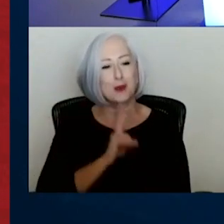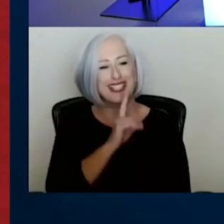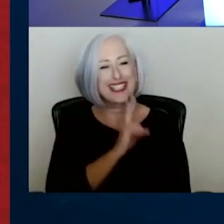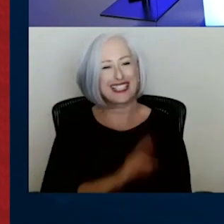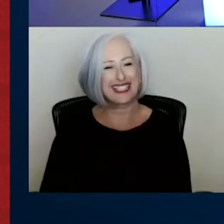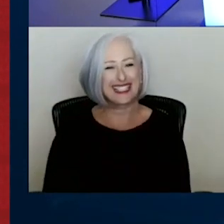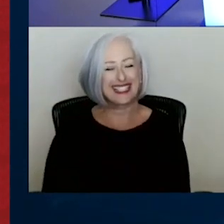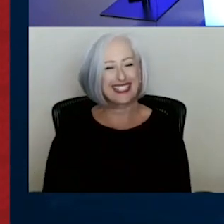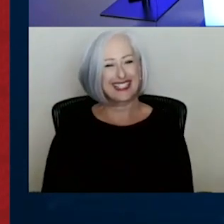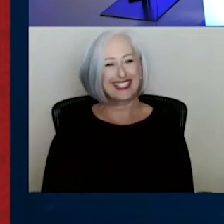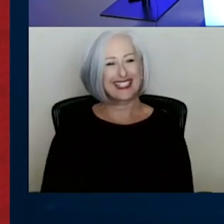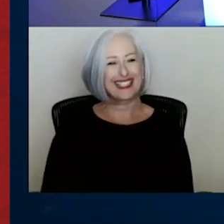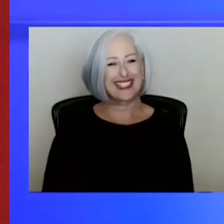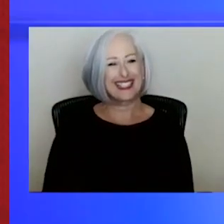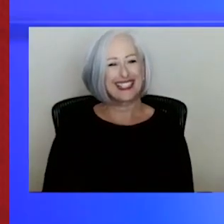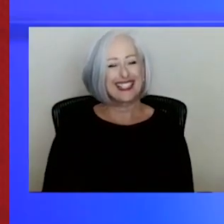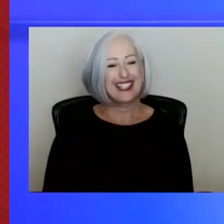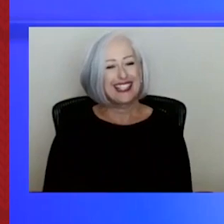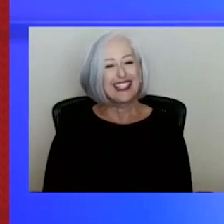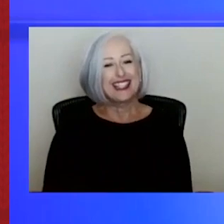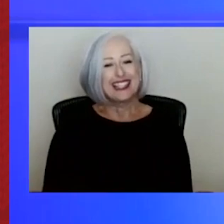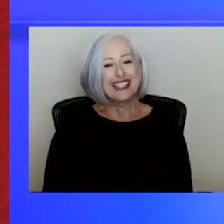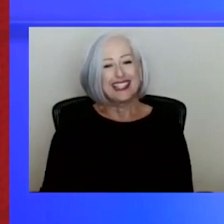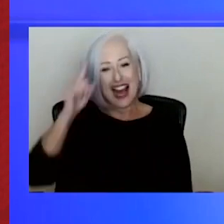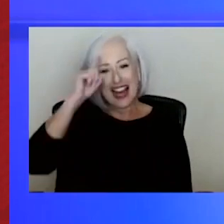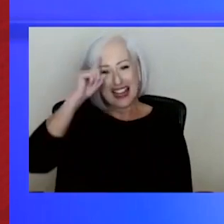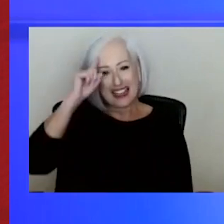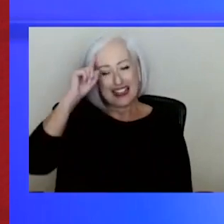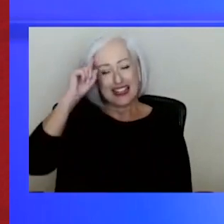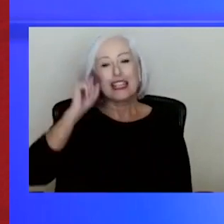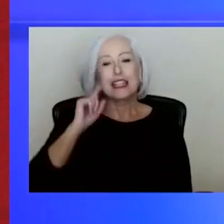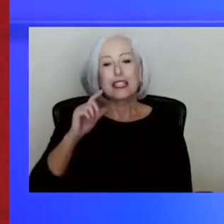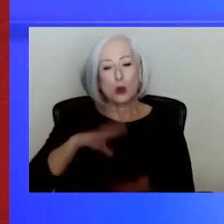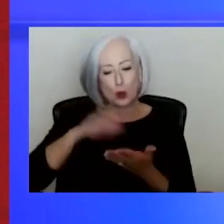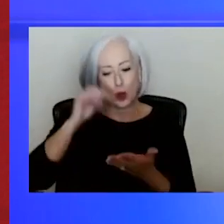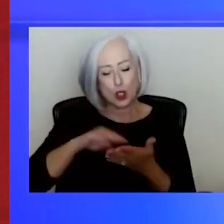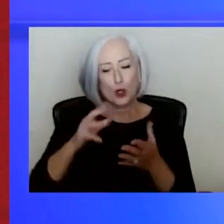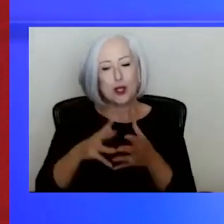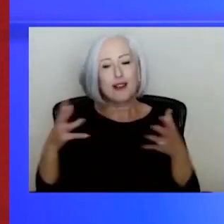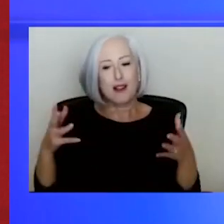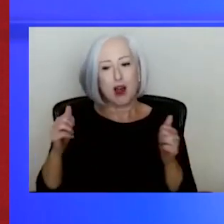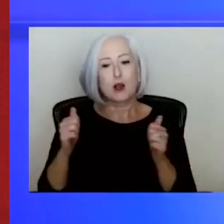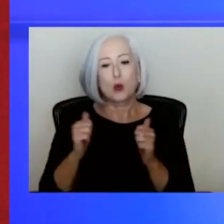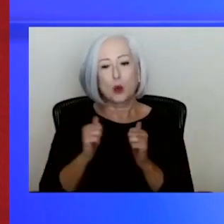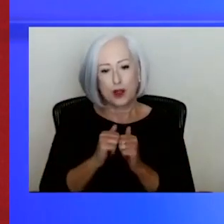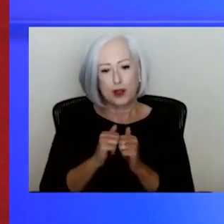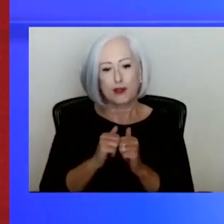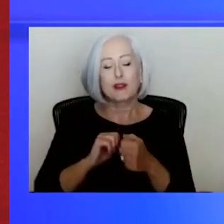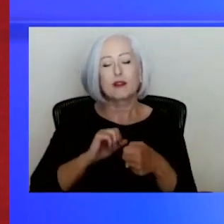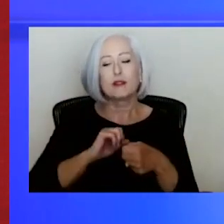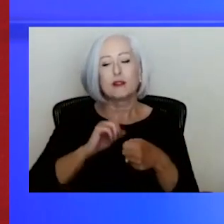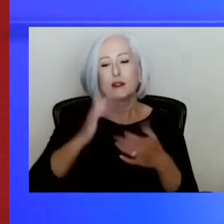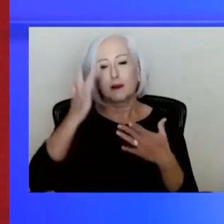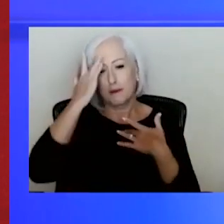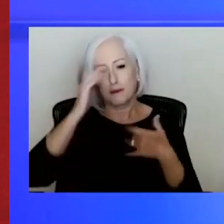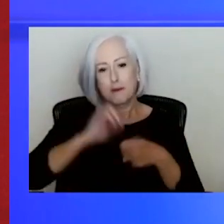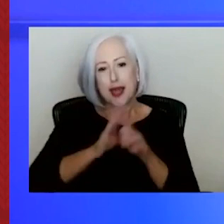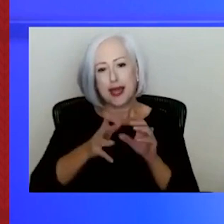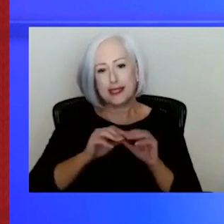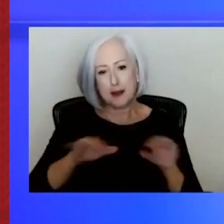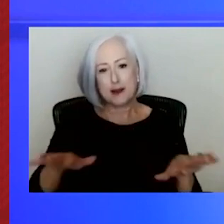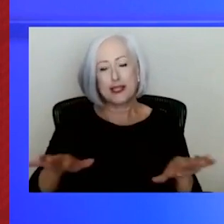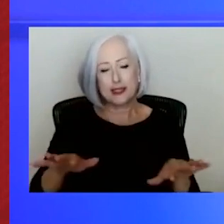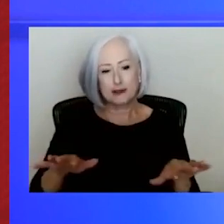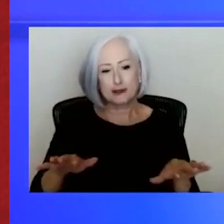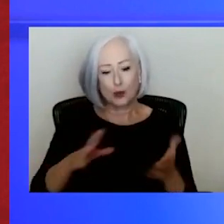Final thoughts. I think this, we're learning a lot with this pandemic, and a lot of lessons learned. I think with the